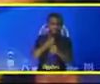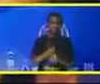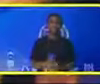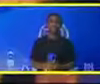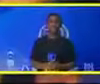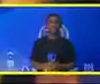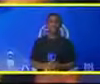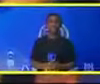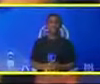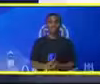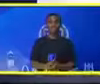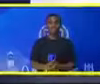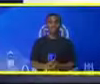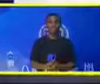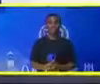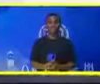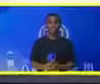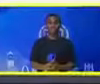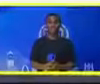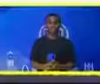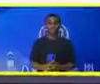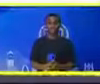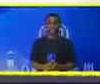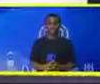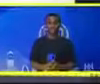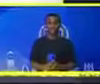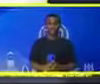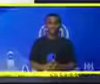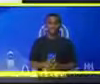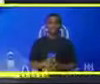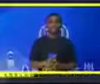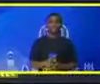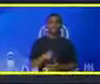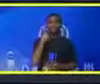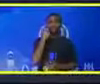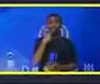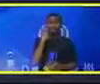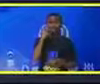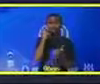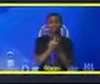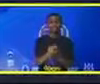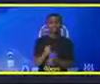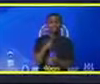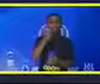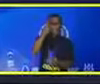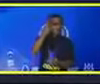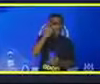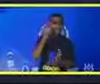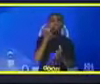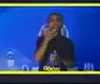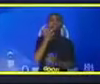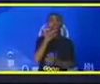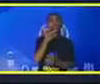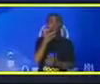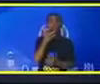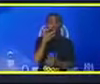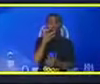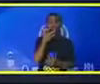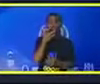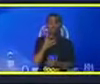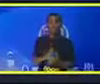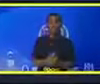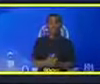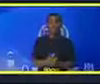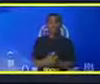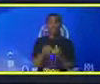Are we together? The Bible says good understanding procureth favor, but the way of the transgressor is hard. There are